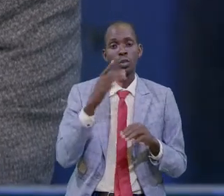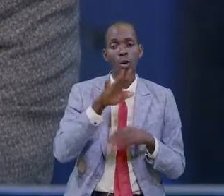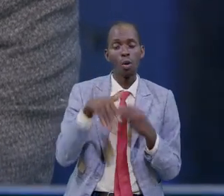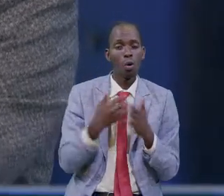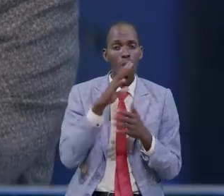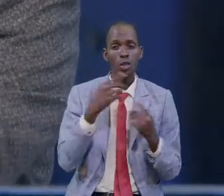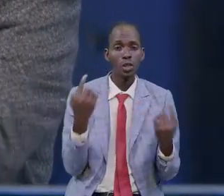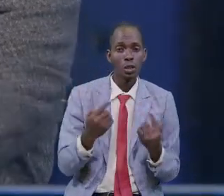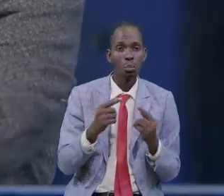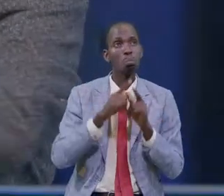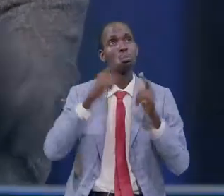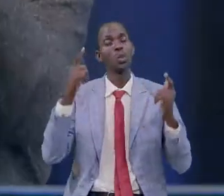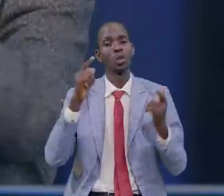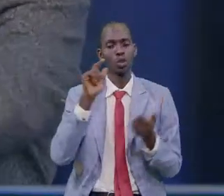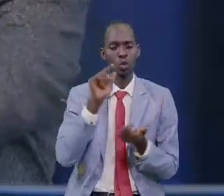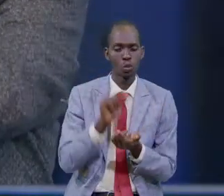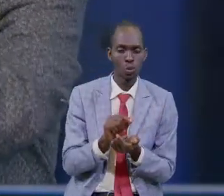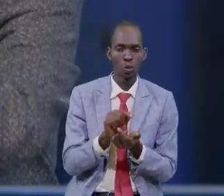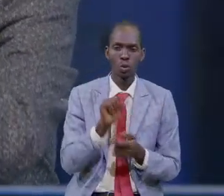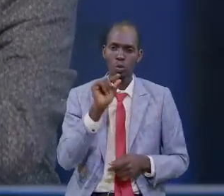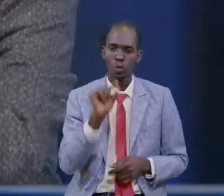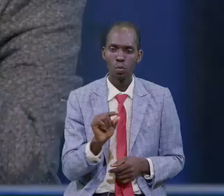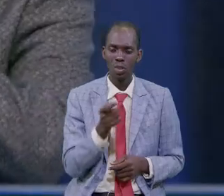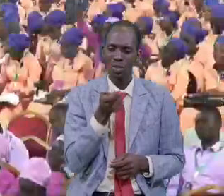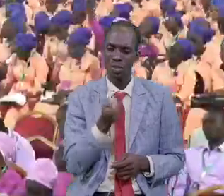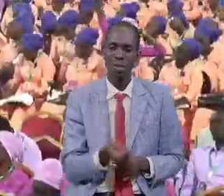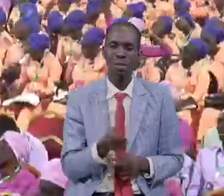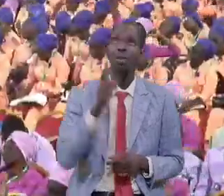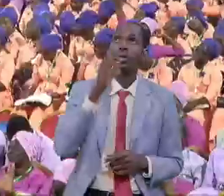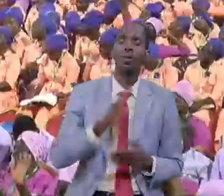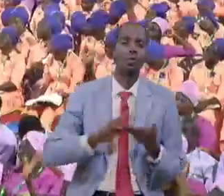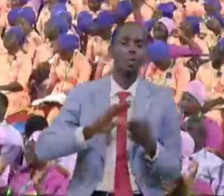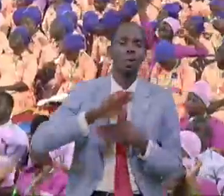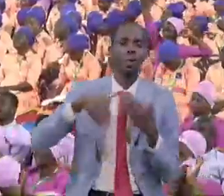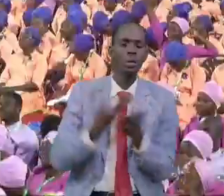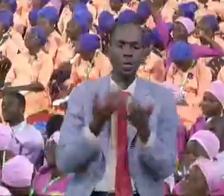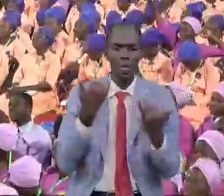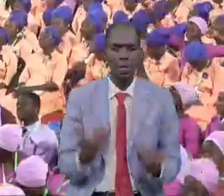the little one, God forgives tonight in Jesus' name.